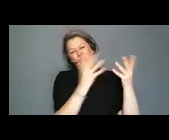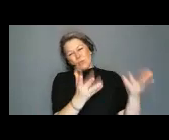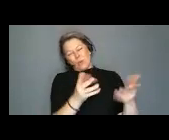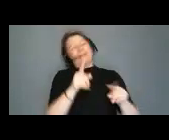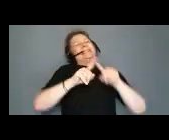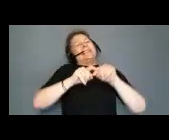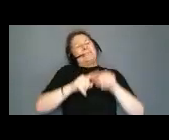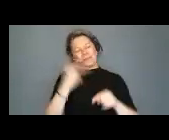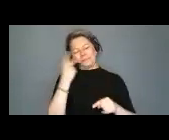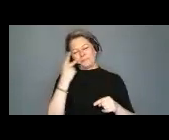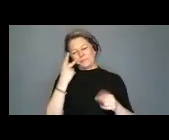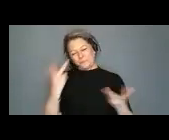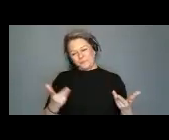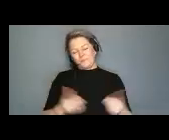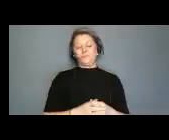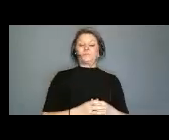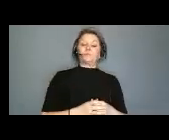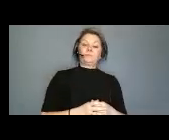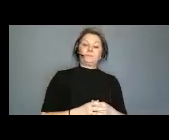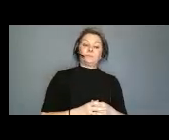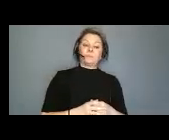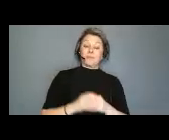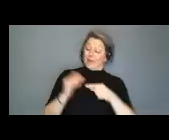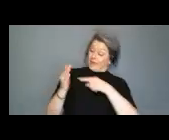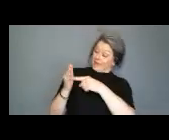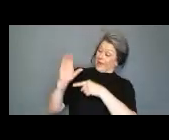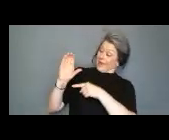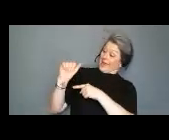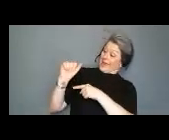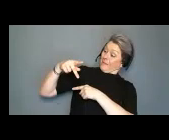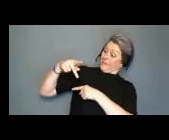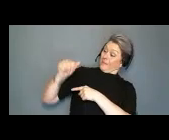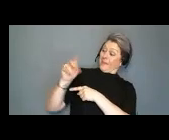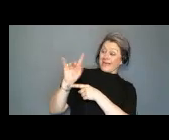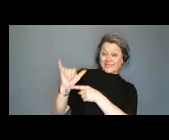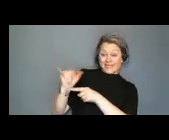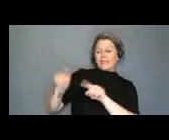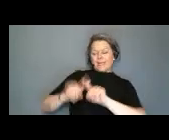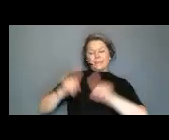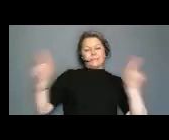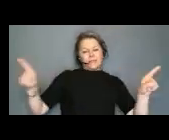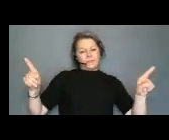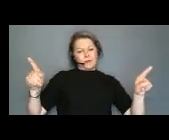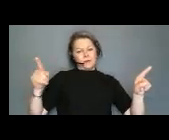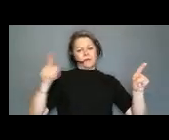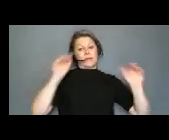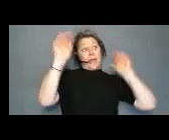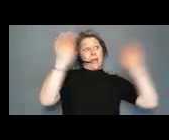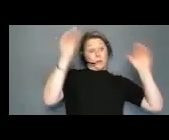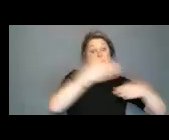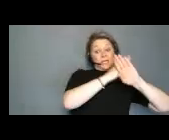But really, so the issue of capacity is a lot broader than adult protection, but it's certainly at the core of adult